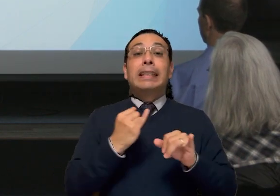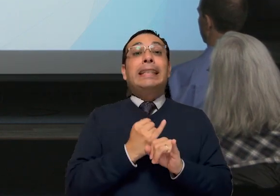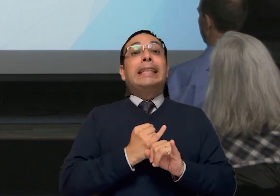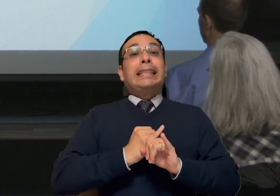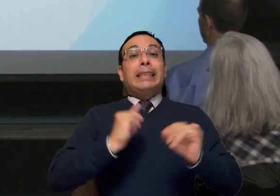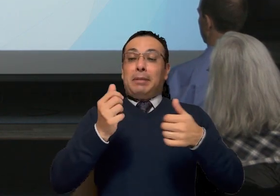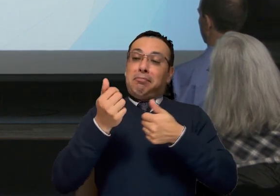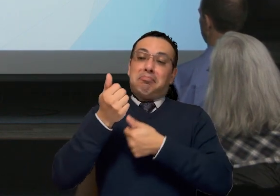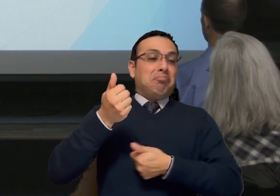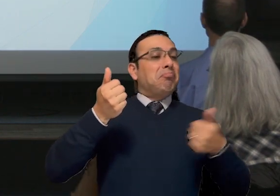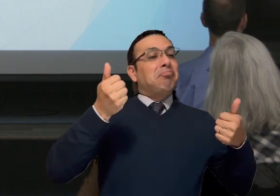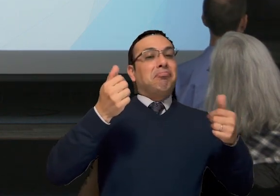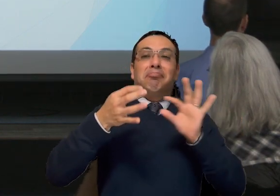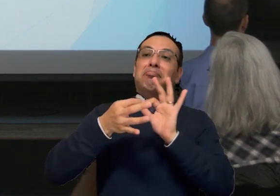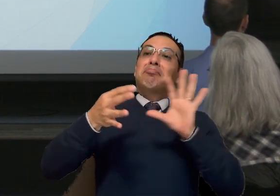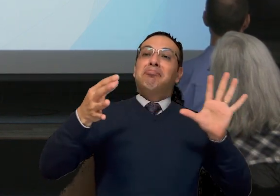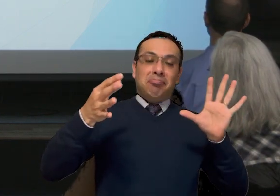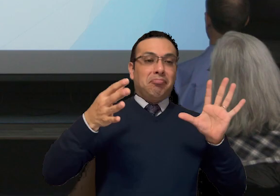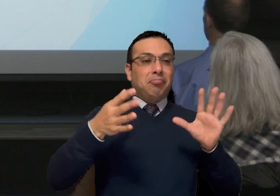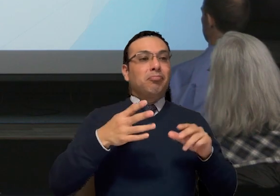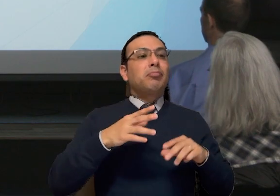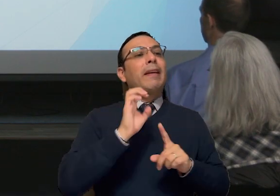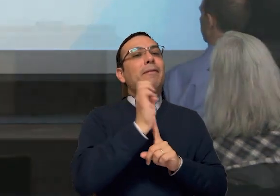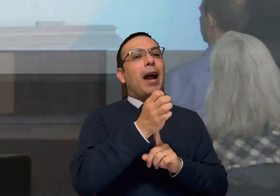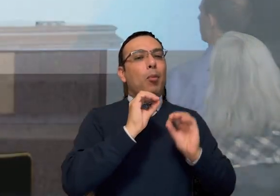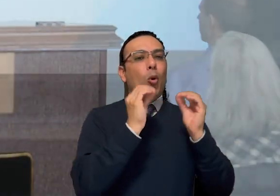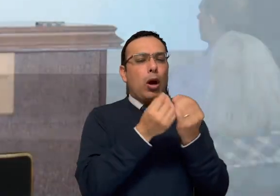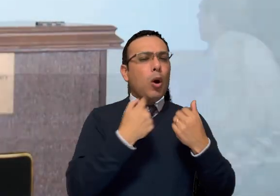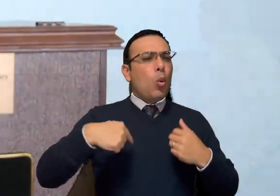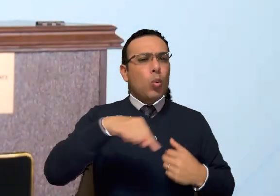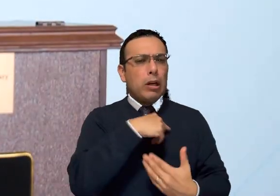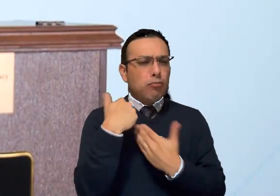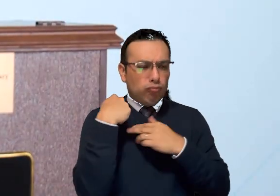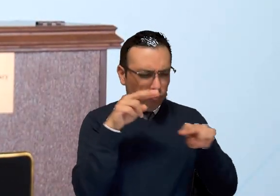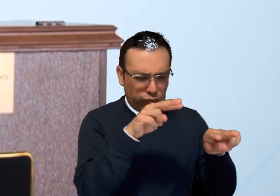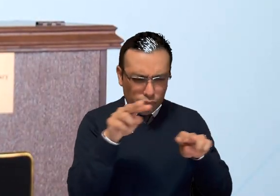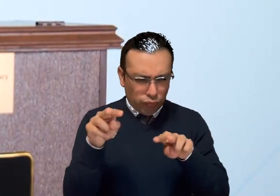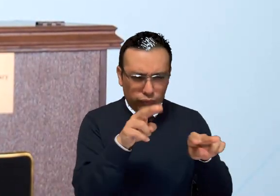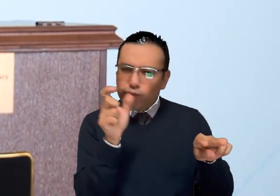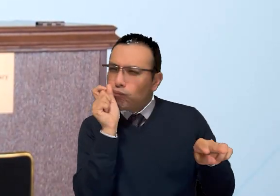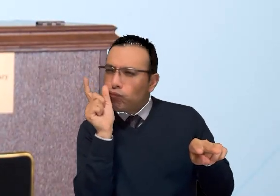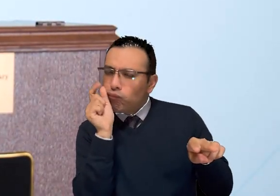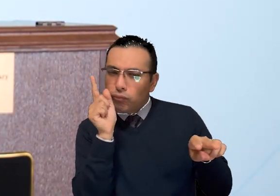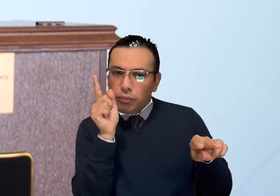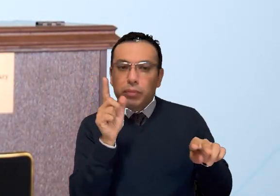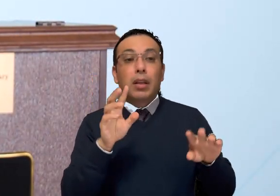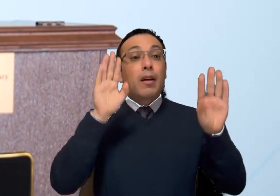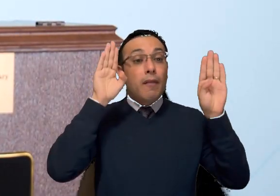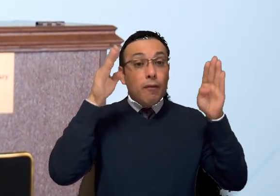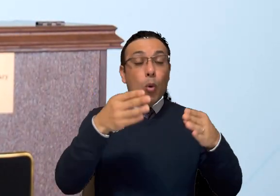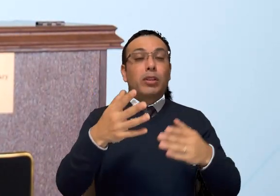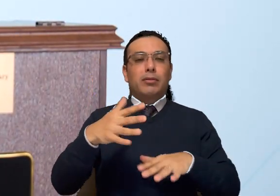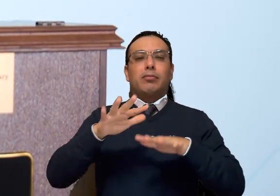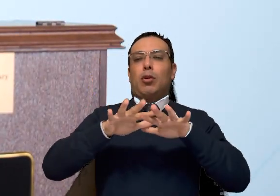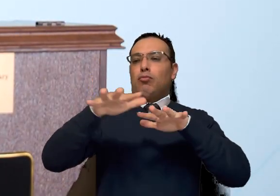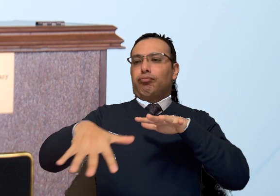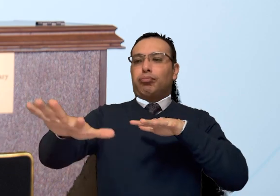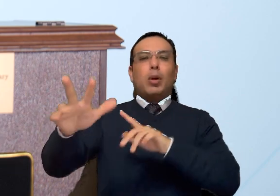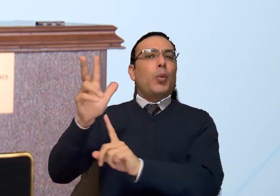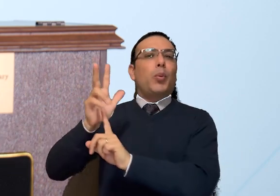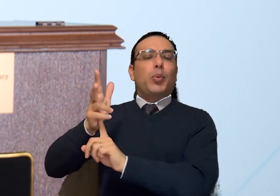independent environmental organization that actually is a watchdog over the many environmental factors with siting offshore